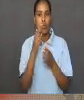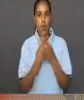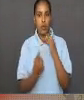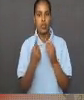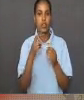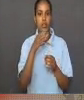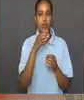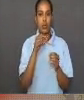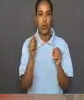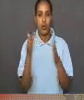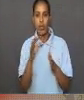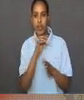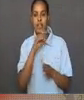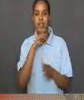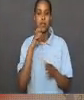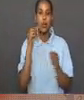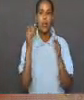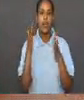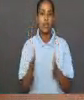solute and the solvent.